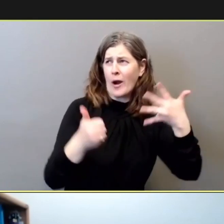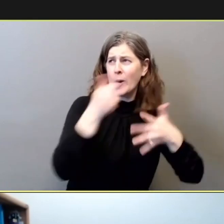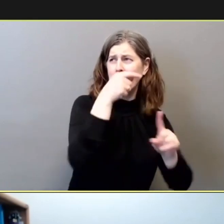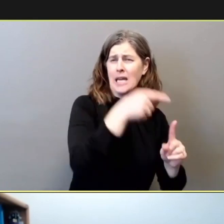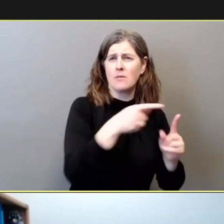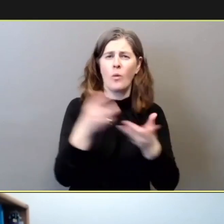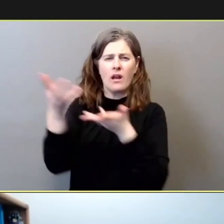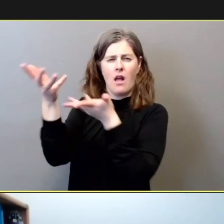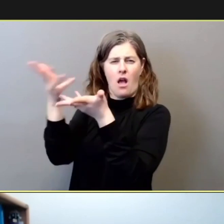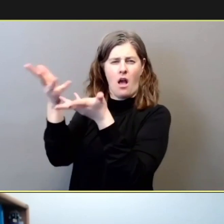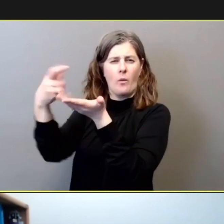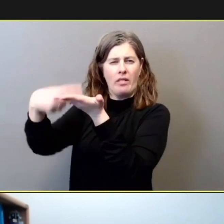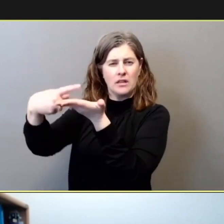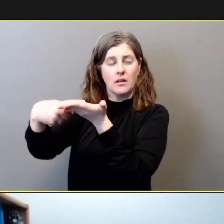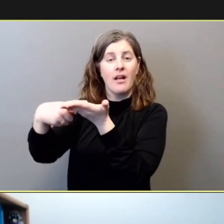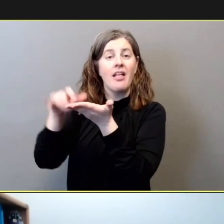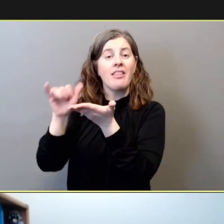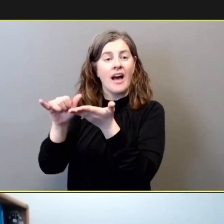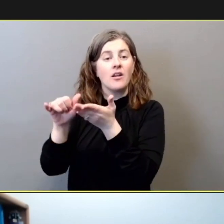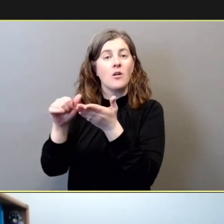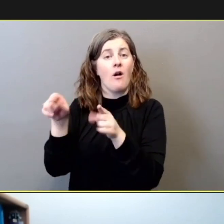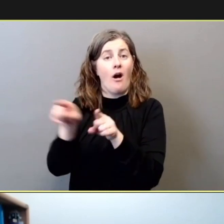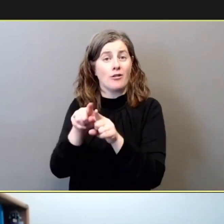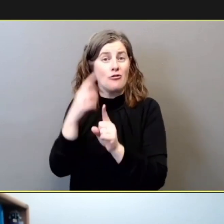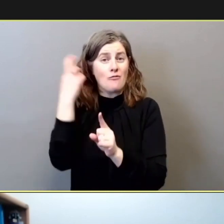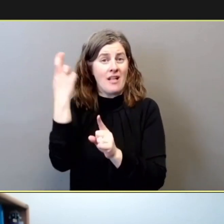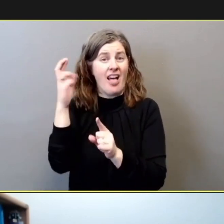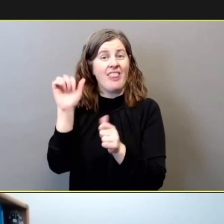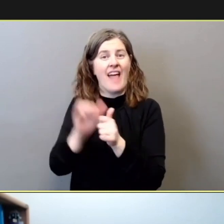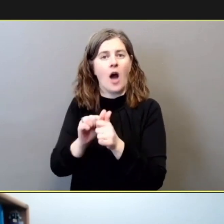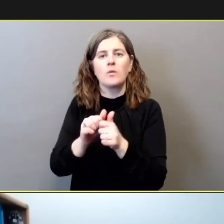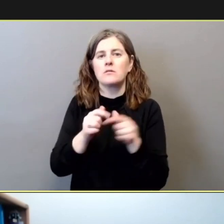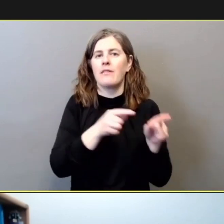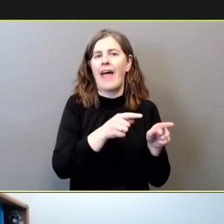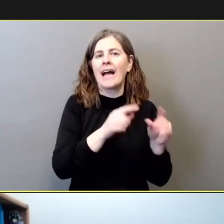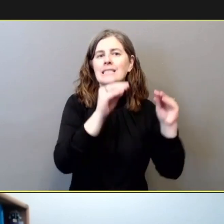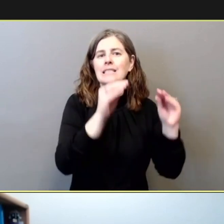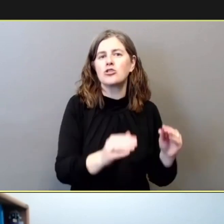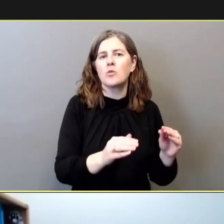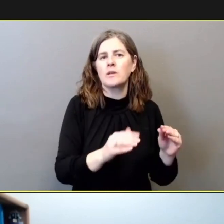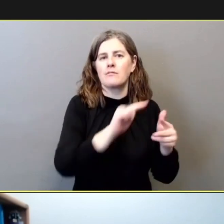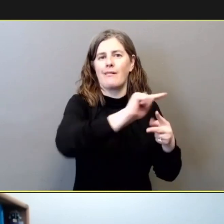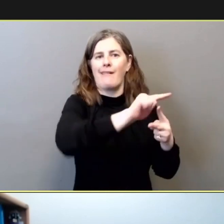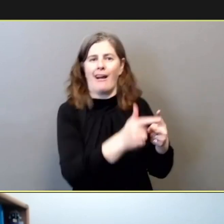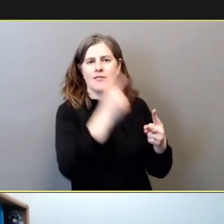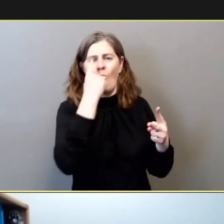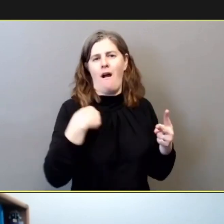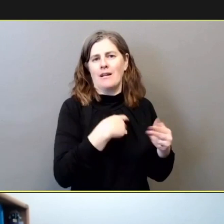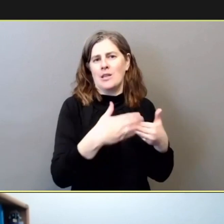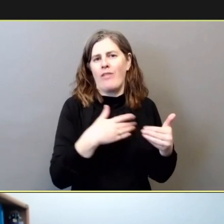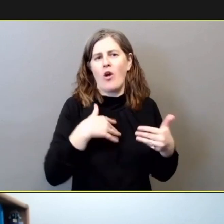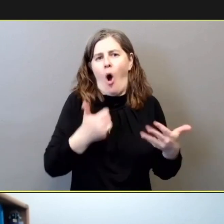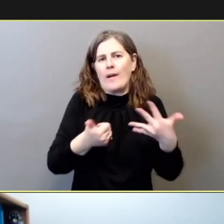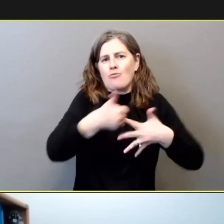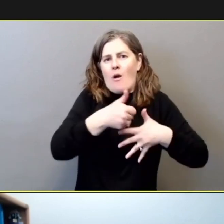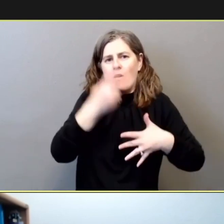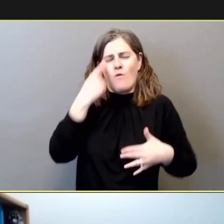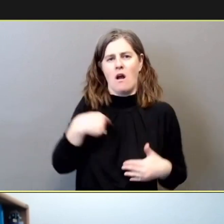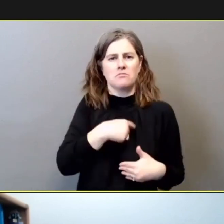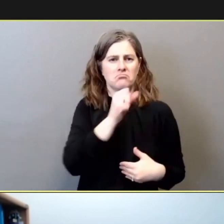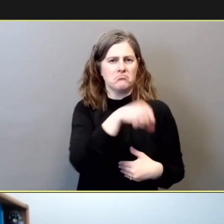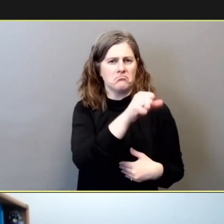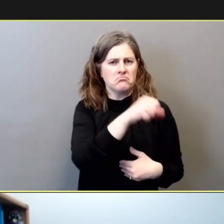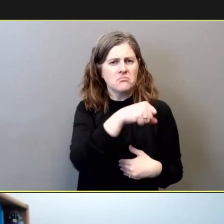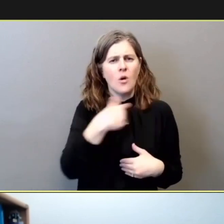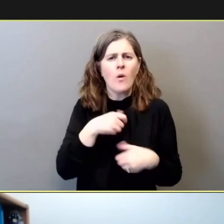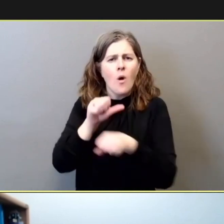teachers, which please also realize that that was the next group in line for us. So they're a priority to us as well. So we're going to